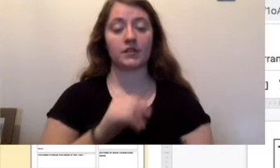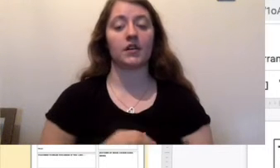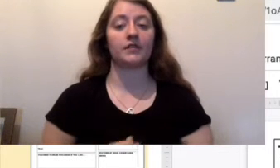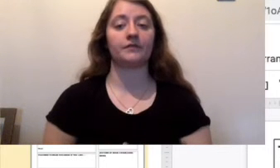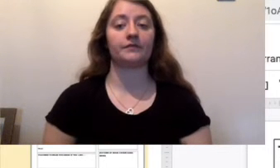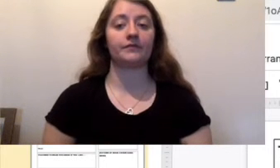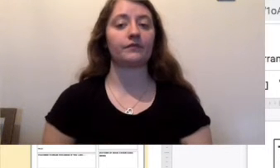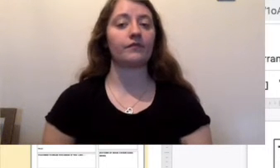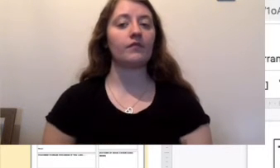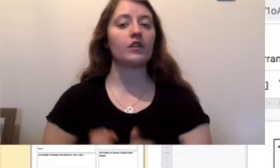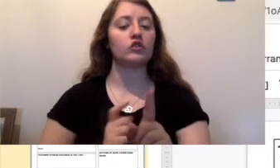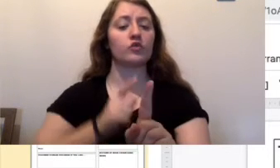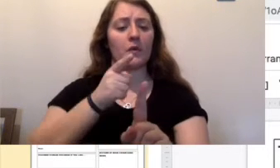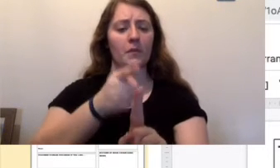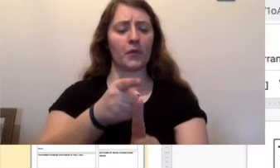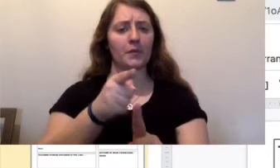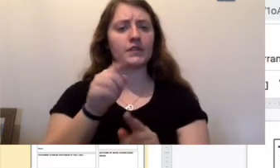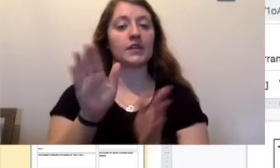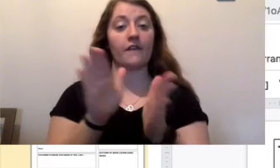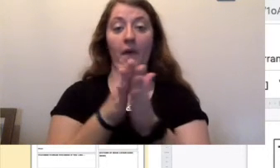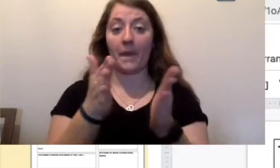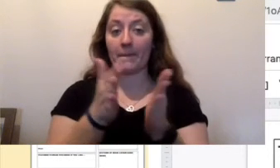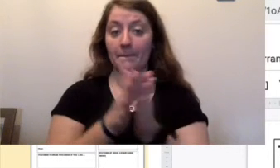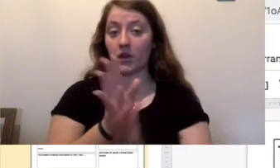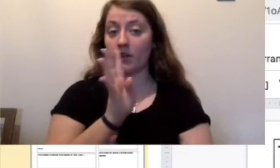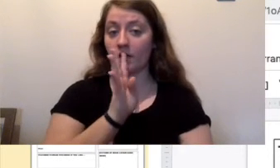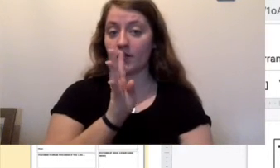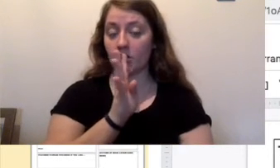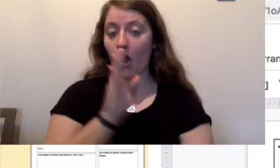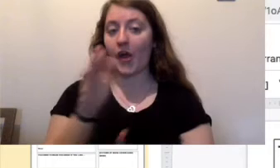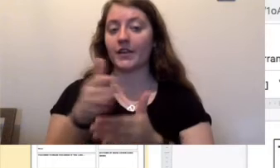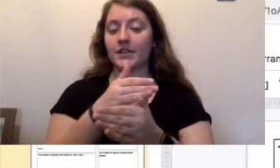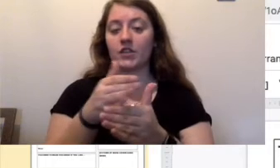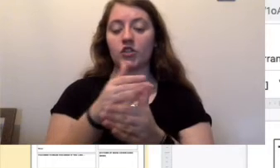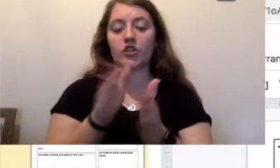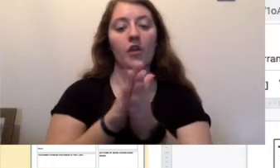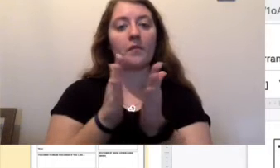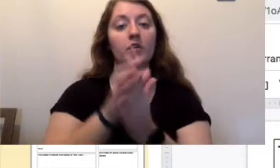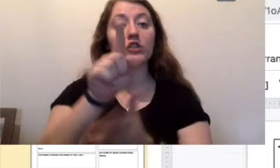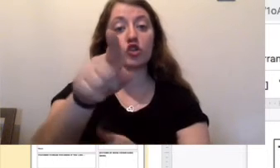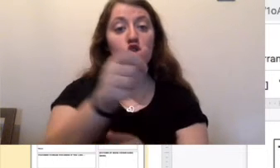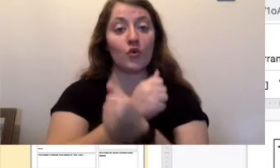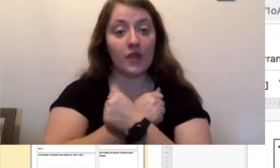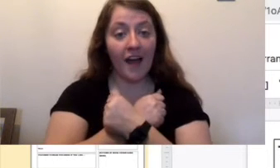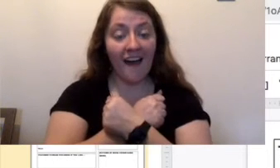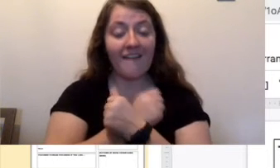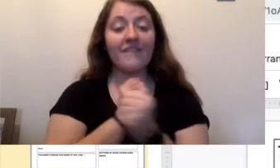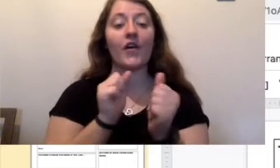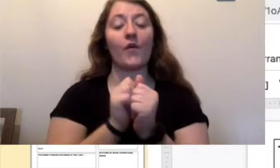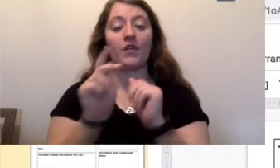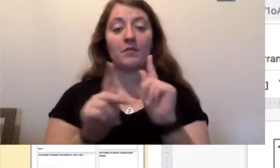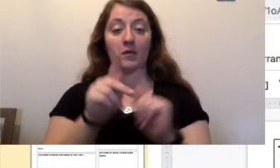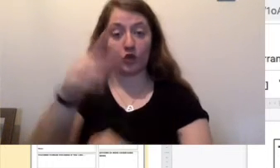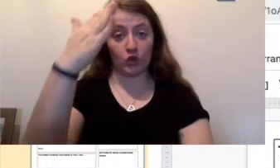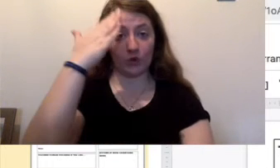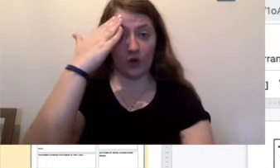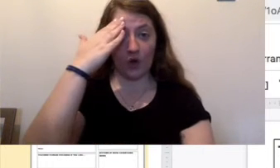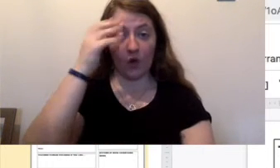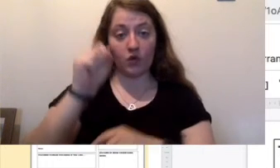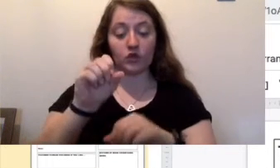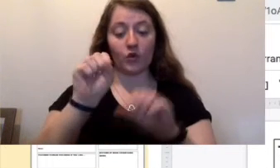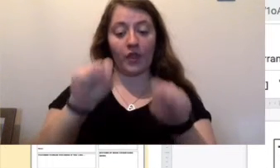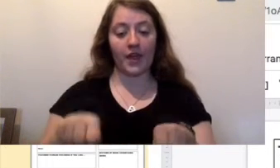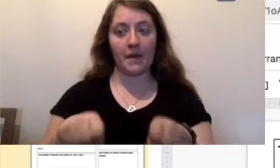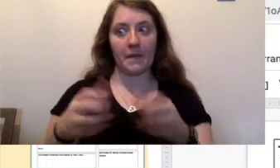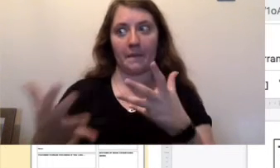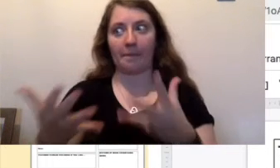of a book talk is to share the books that you love with people that you know so that they might be